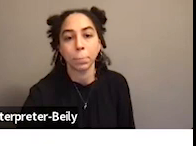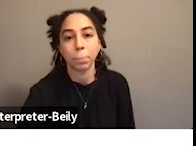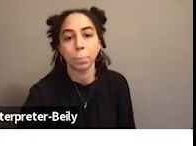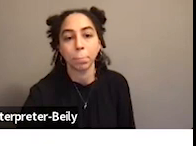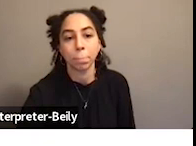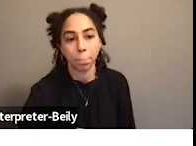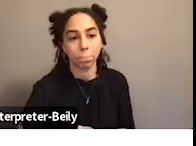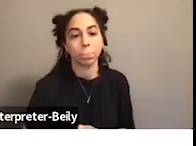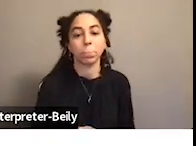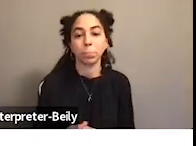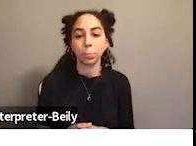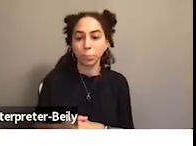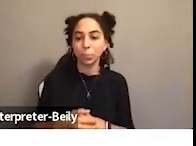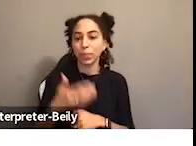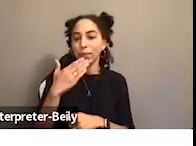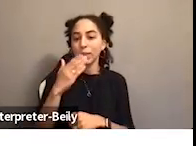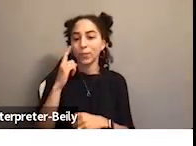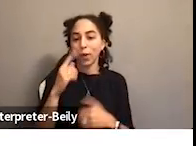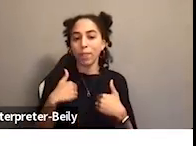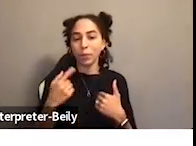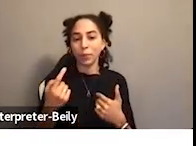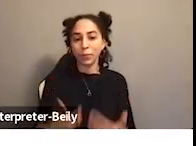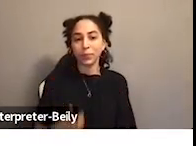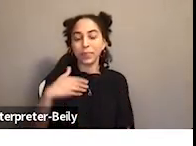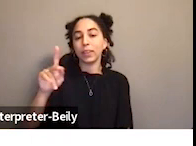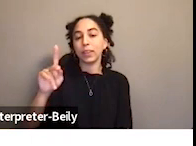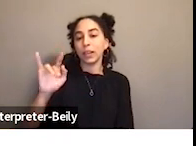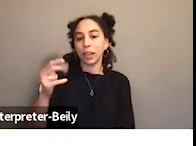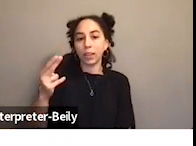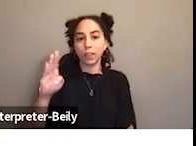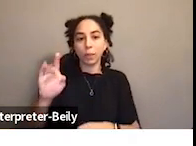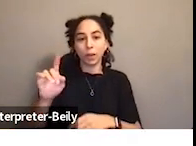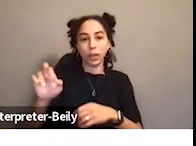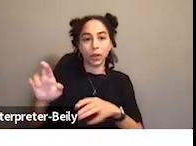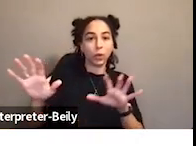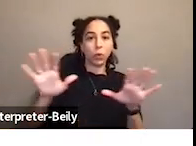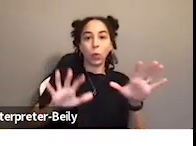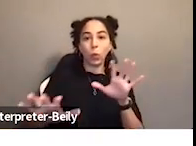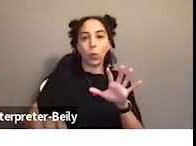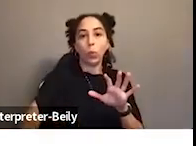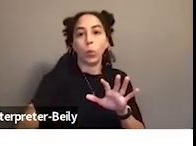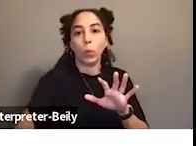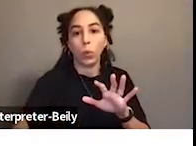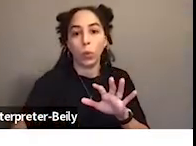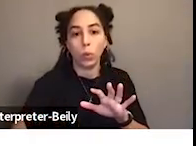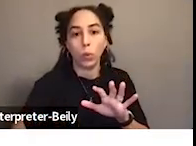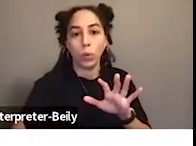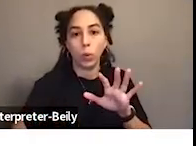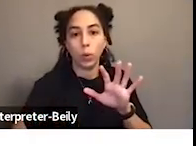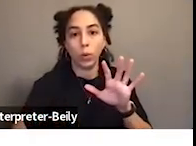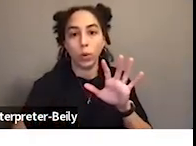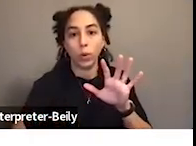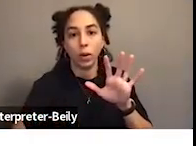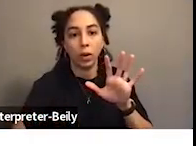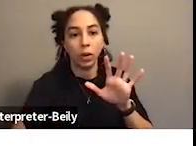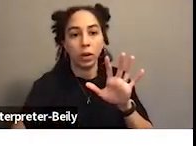Thank you. So I'm Keith Banner, and I'm the Community Life Engagement Project lead statewide for